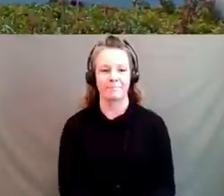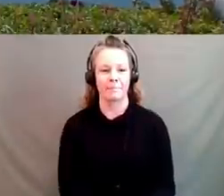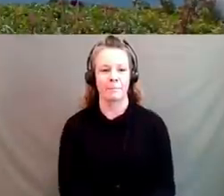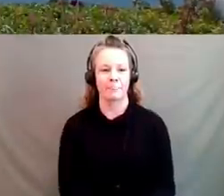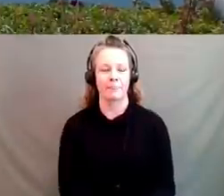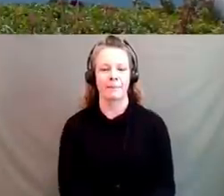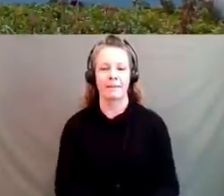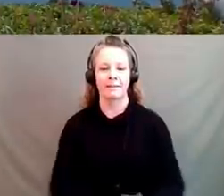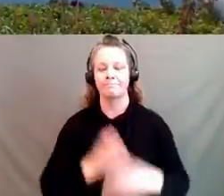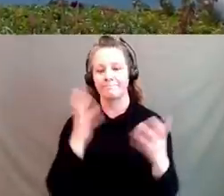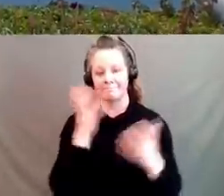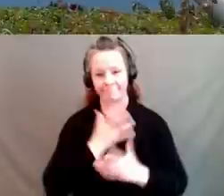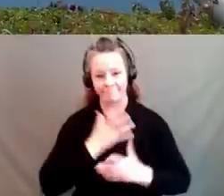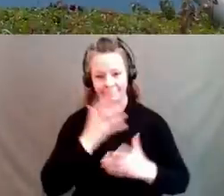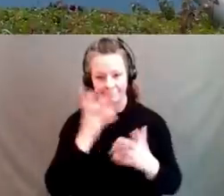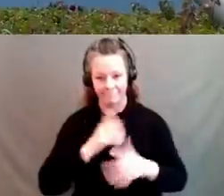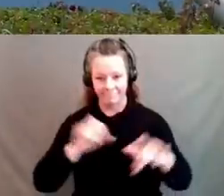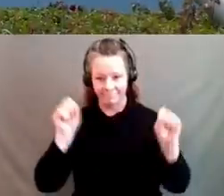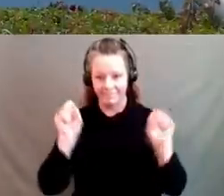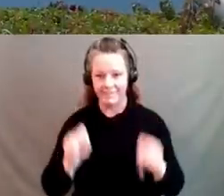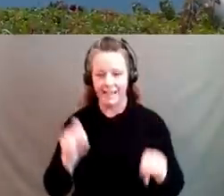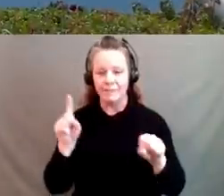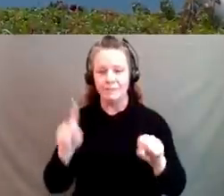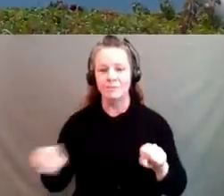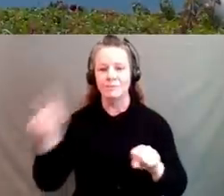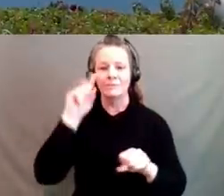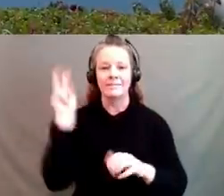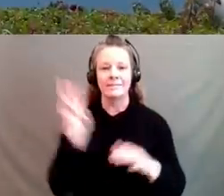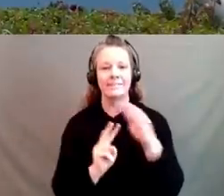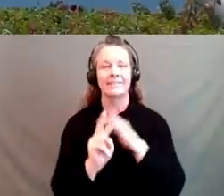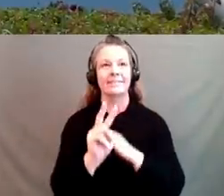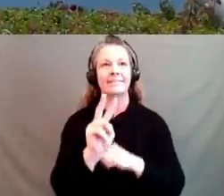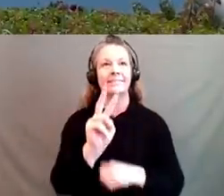Oh, say can you see